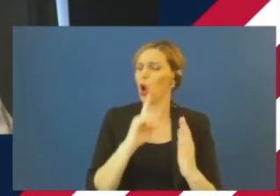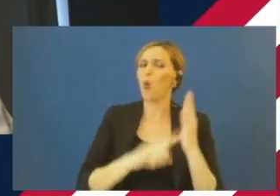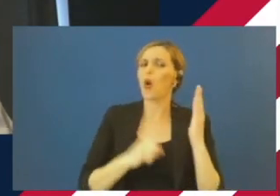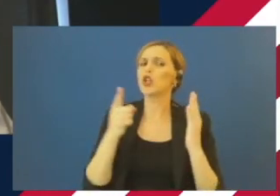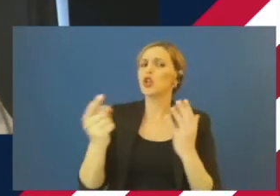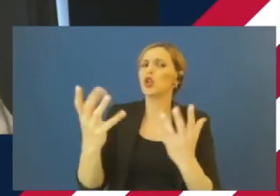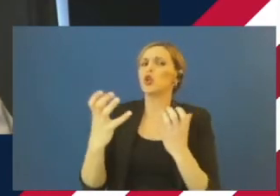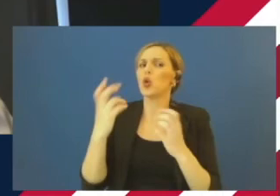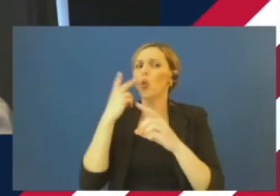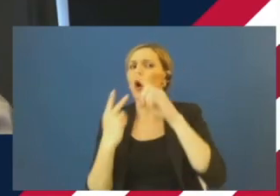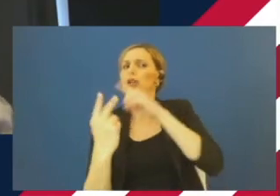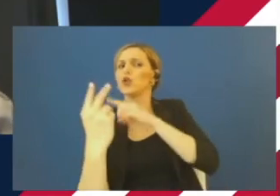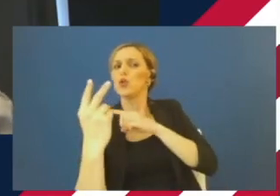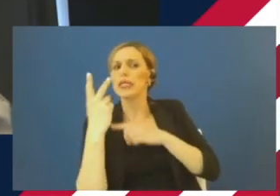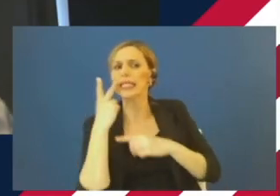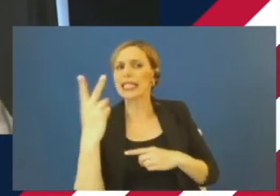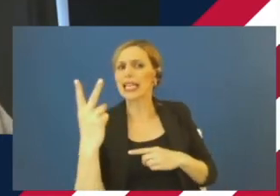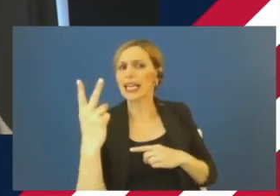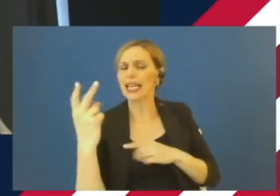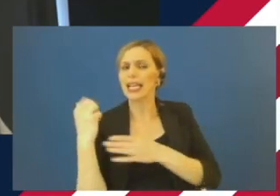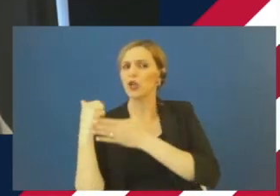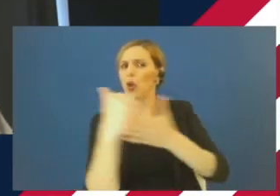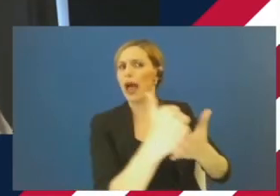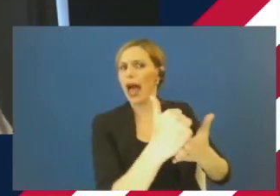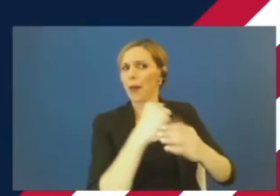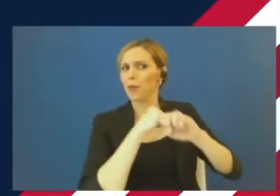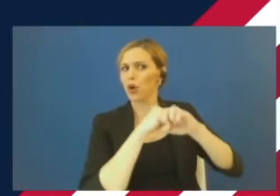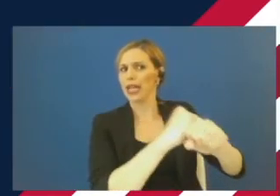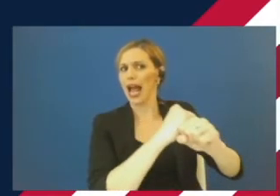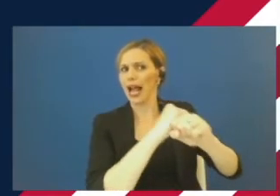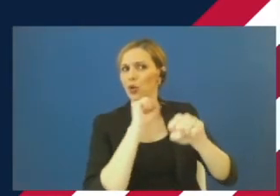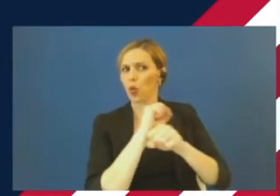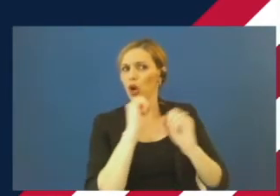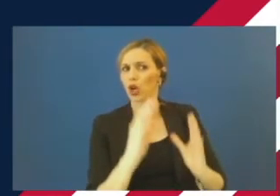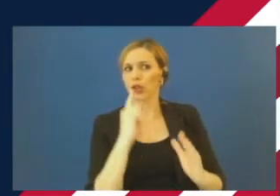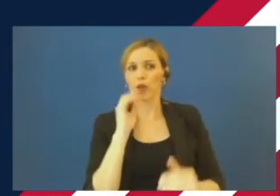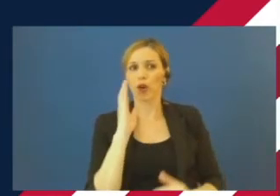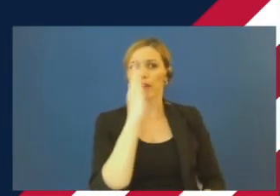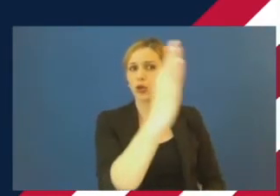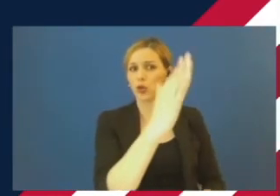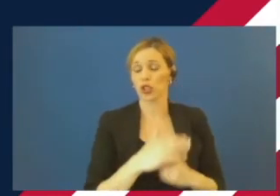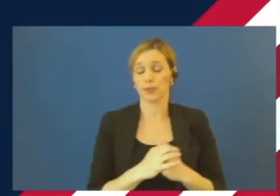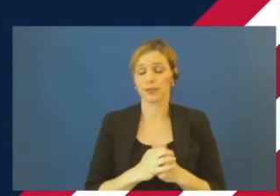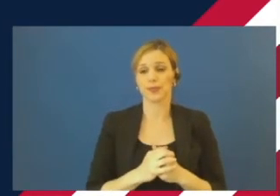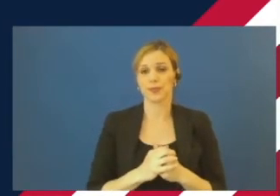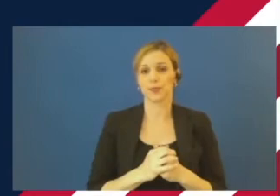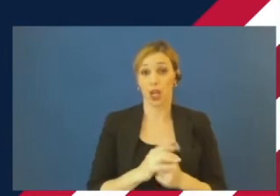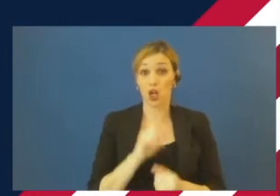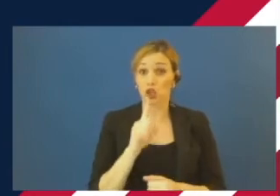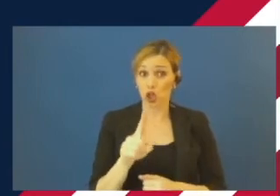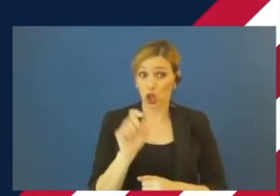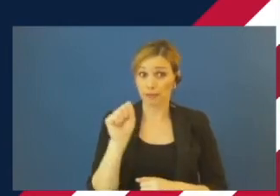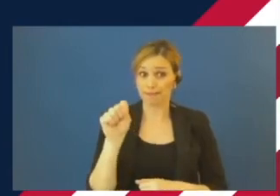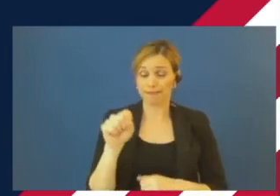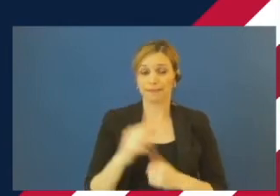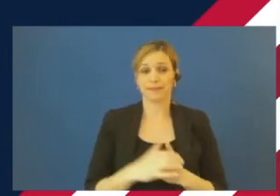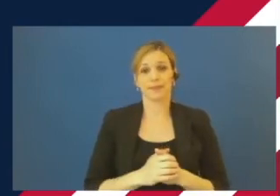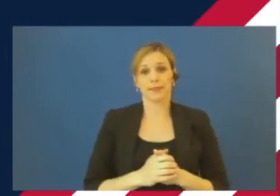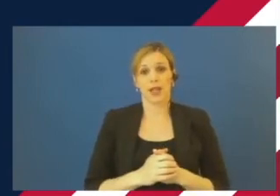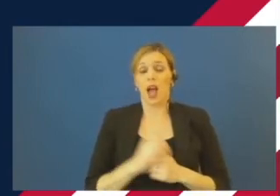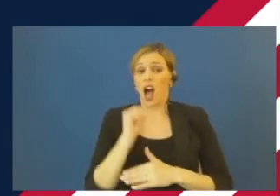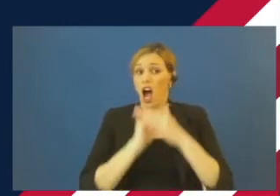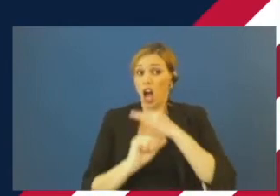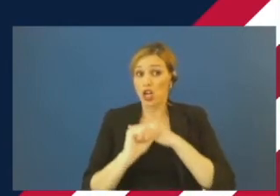best possible working conditions? Sure. Number one, on any federal funded,